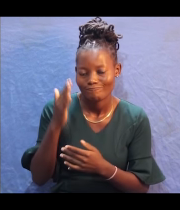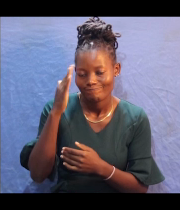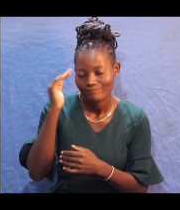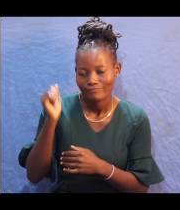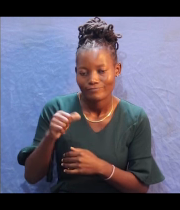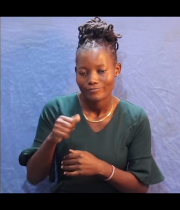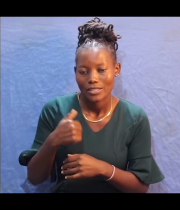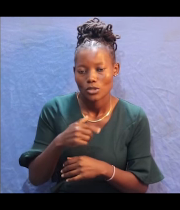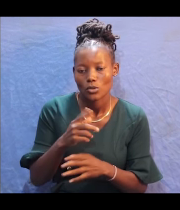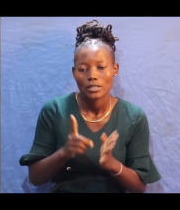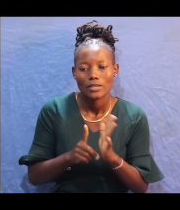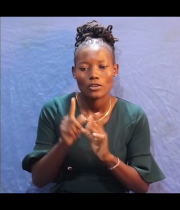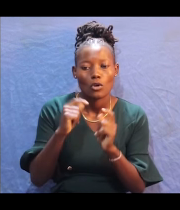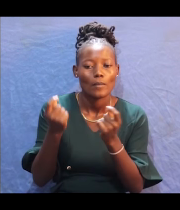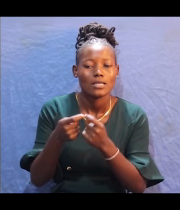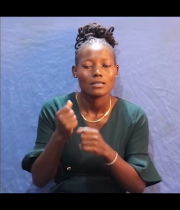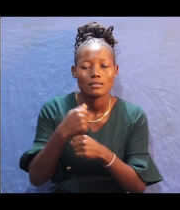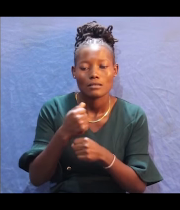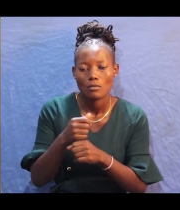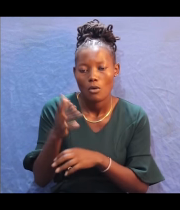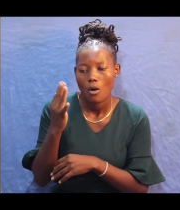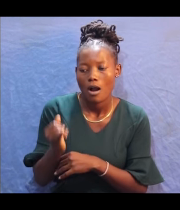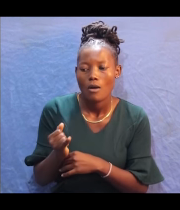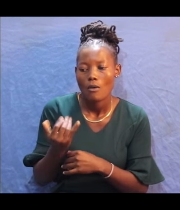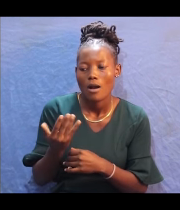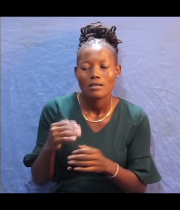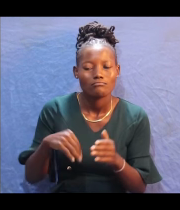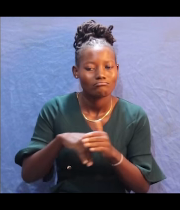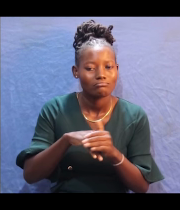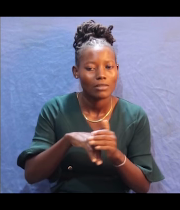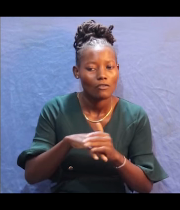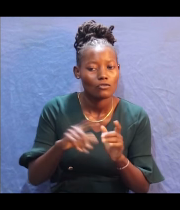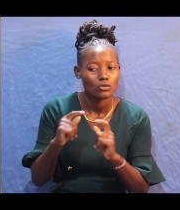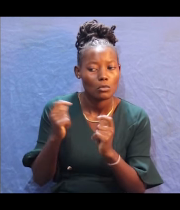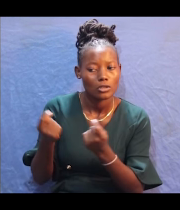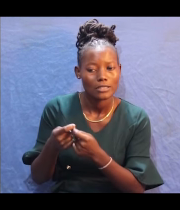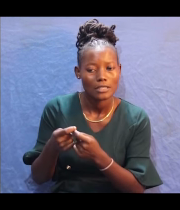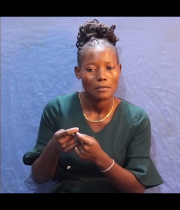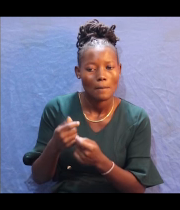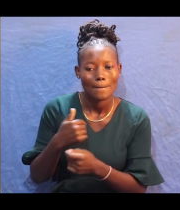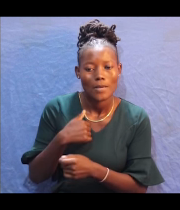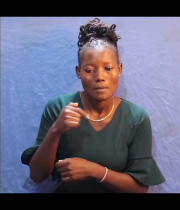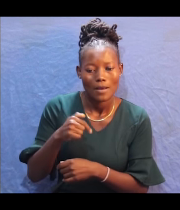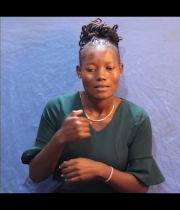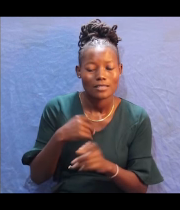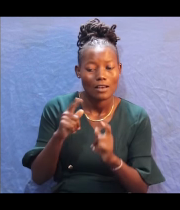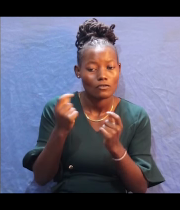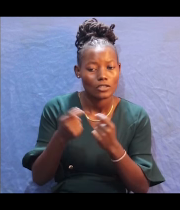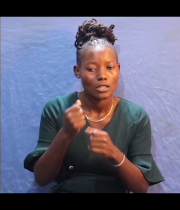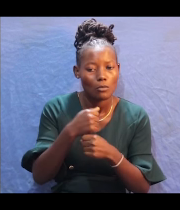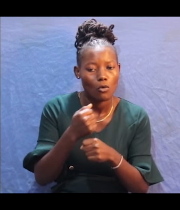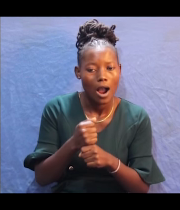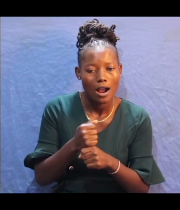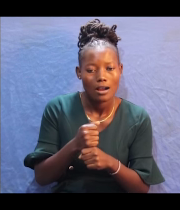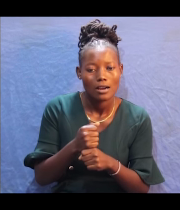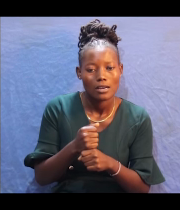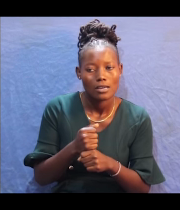we're developing teamwork, because if I'm in a football club, I have to have teamwork in order to work with